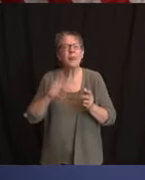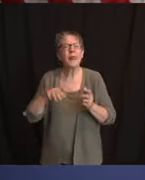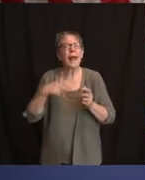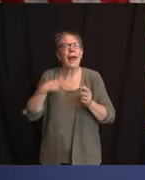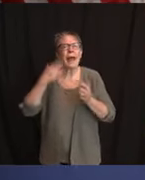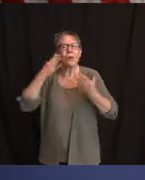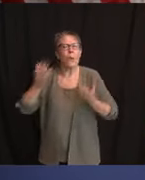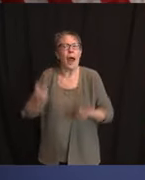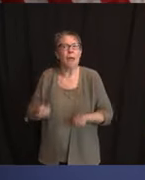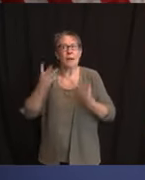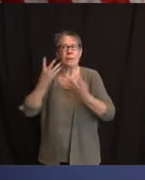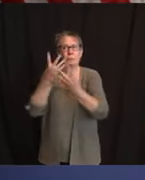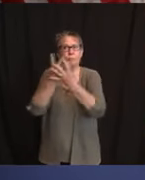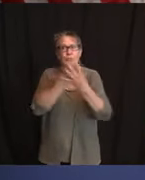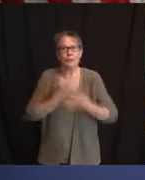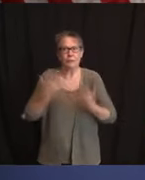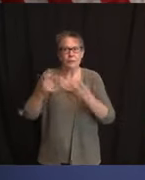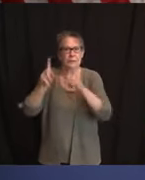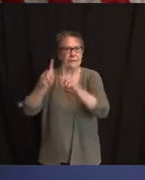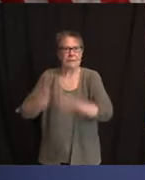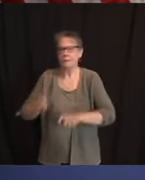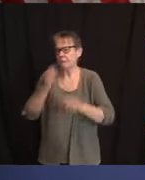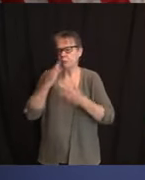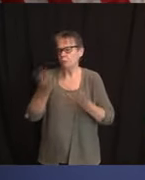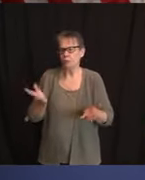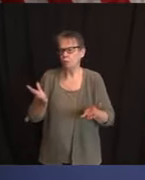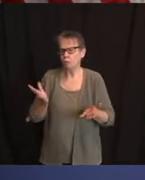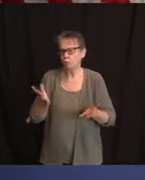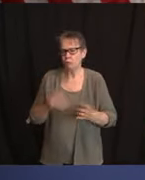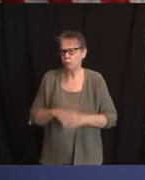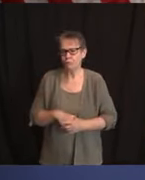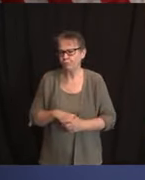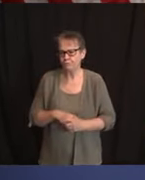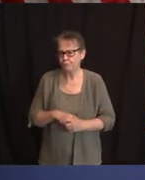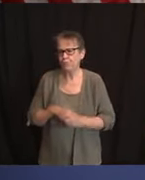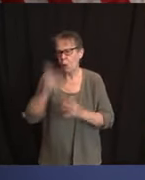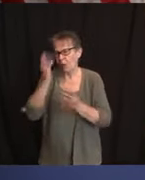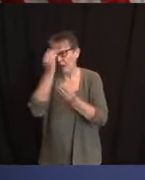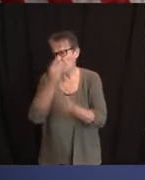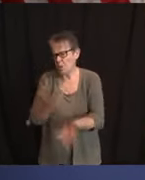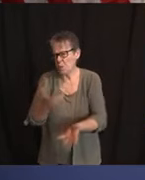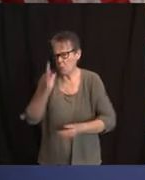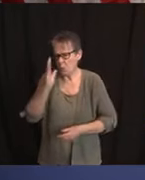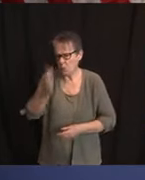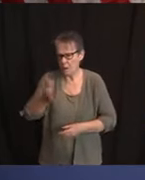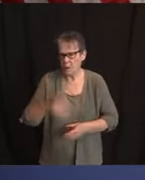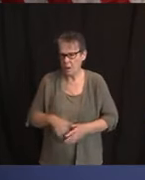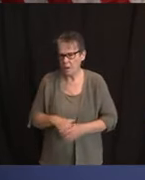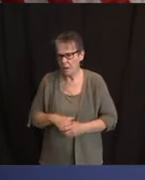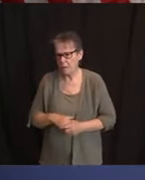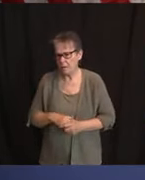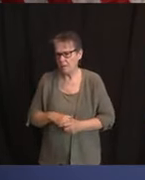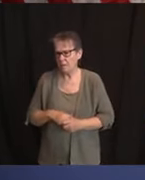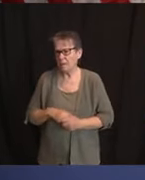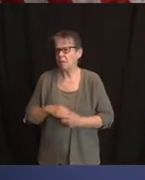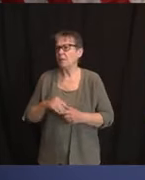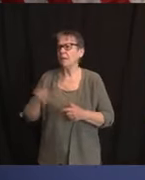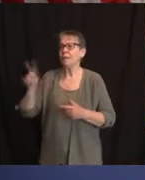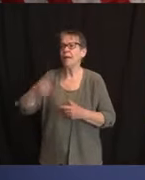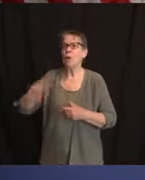vulnerable populations. I don't want to preview too much for tomorrow, but vulnerable populations are at the top of the list in terms of priorities on